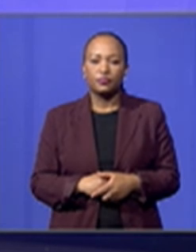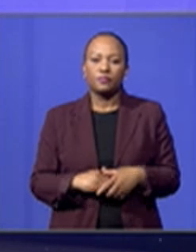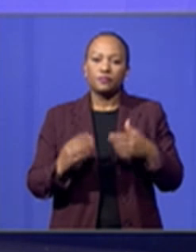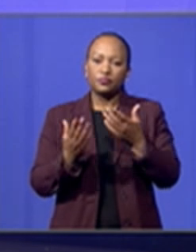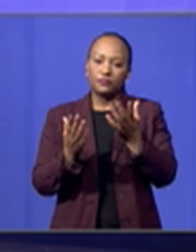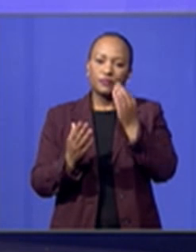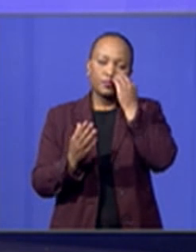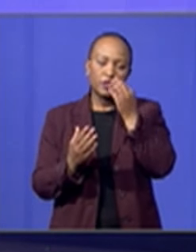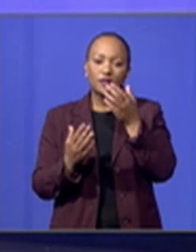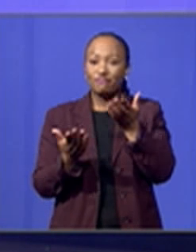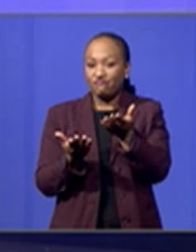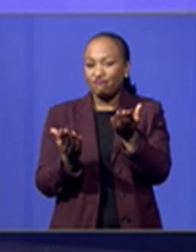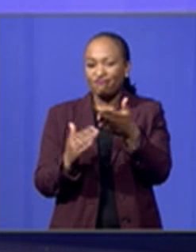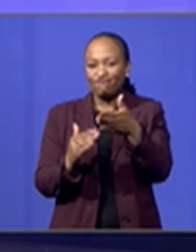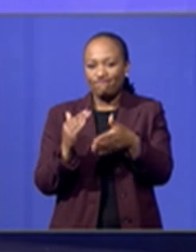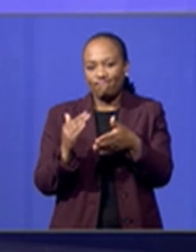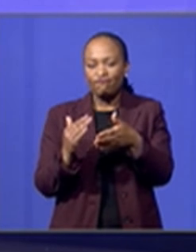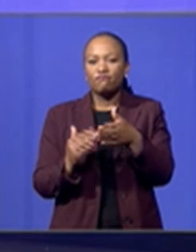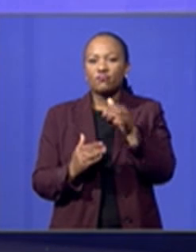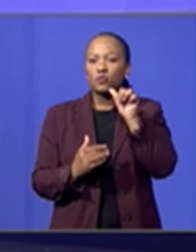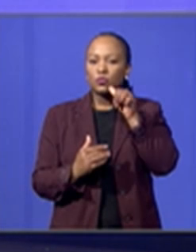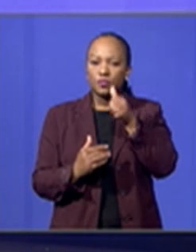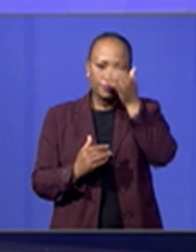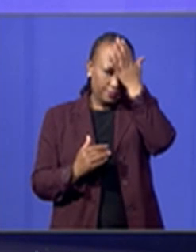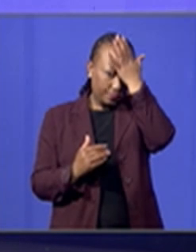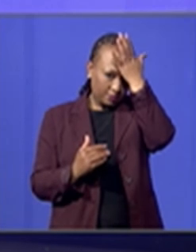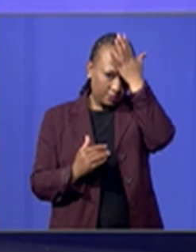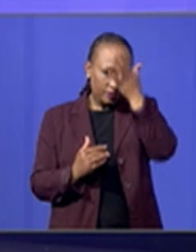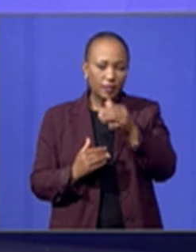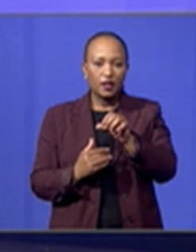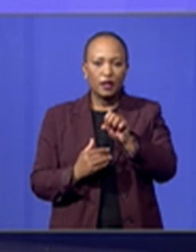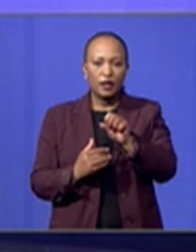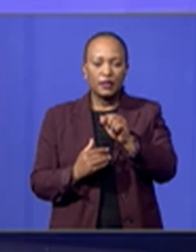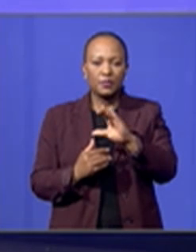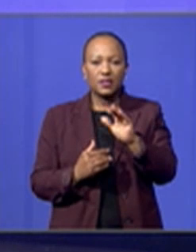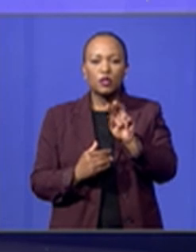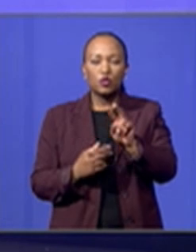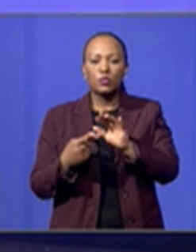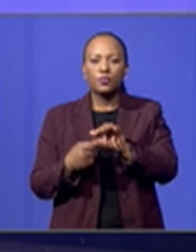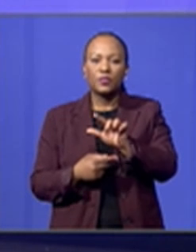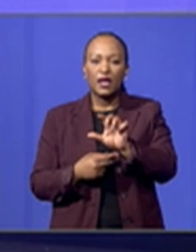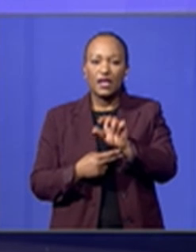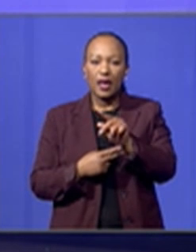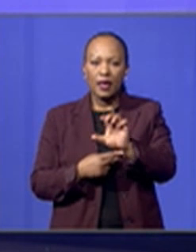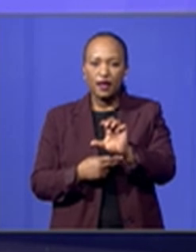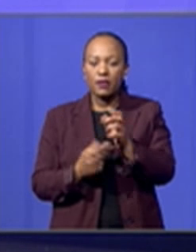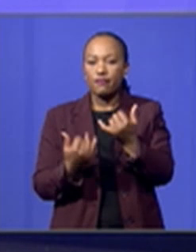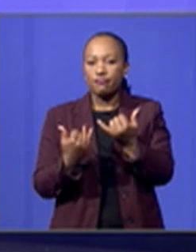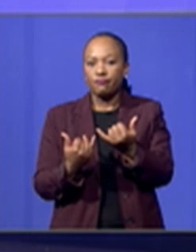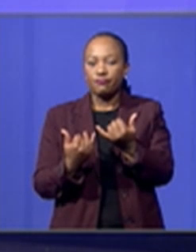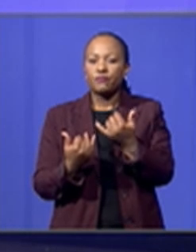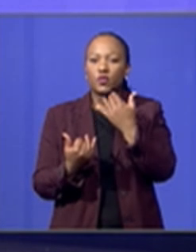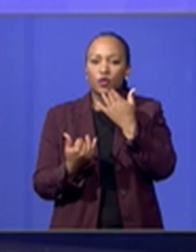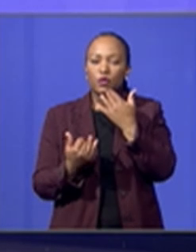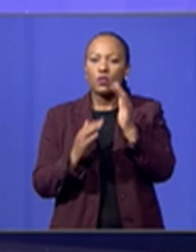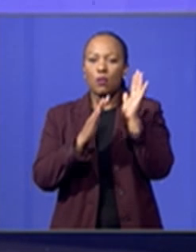Magaetso dindilekalo tsa segoljono dikgang tsa Sepedi di a latela ka moso mo SABC 2 le SABC le hae ga jaana ke go tlogela